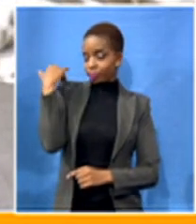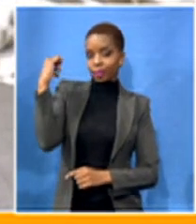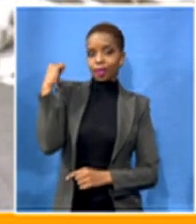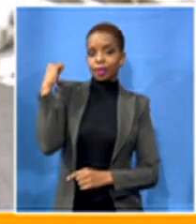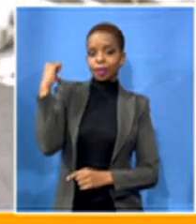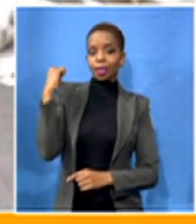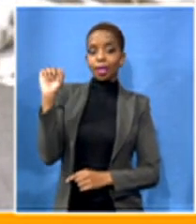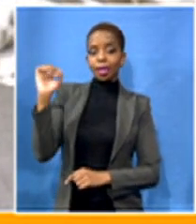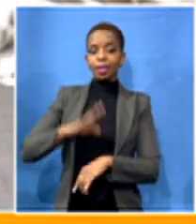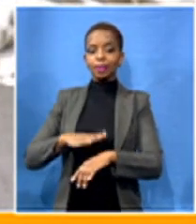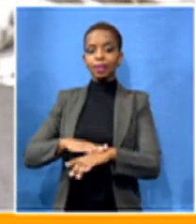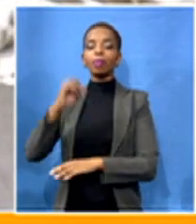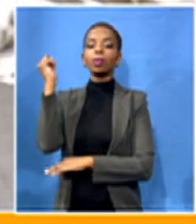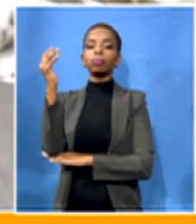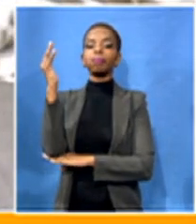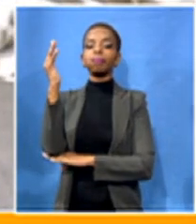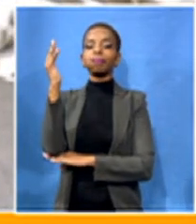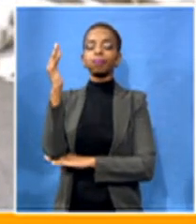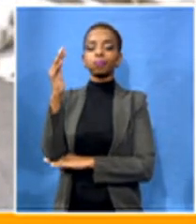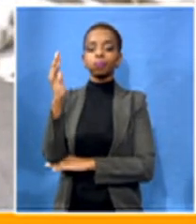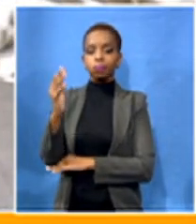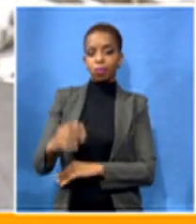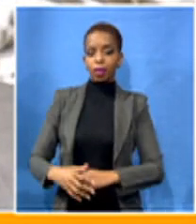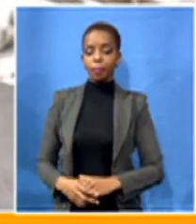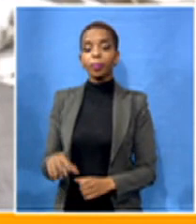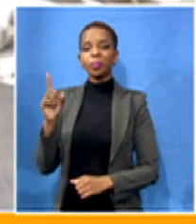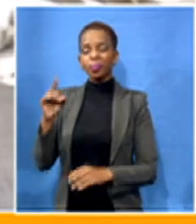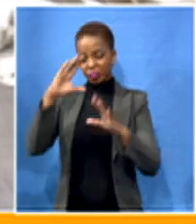briefing, talking to the fact of classism and,